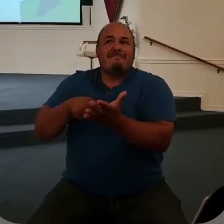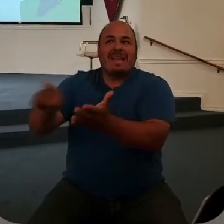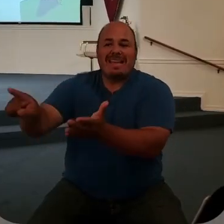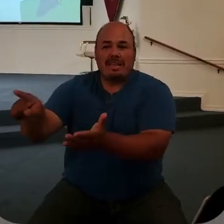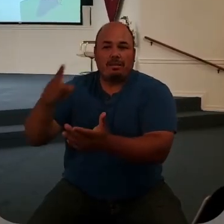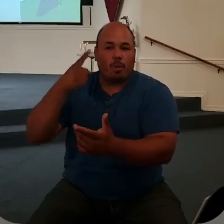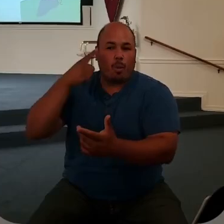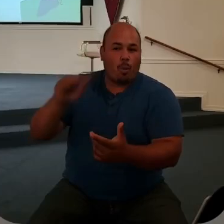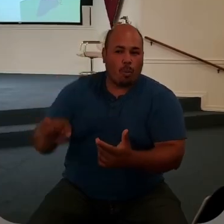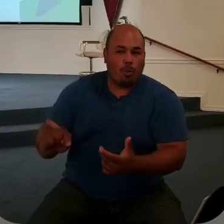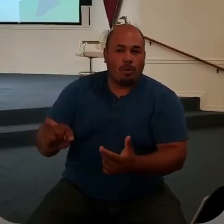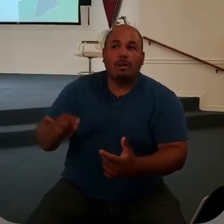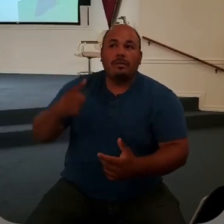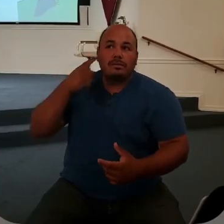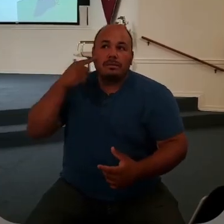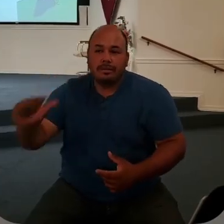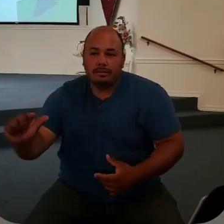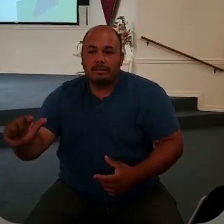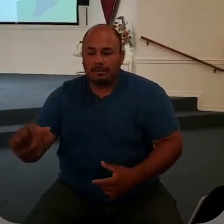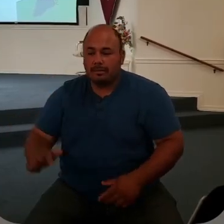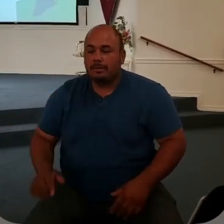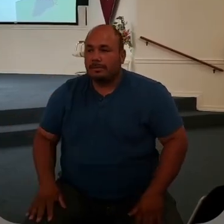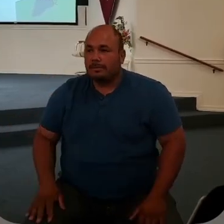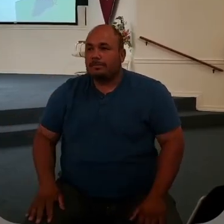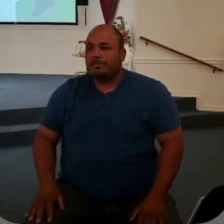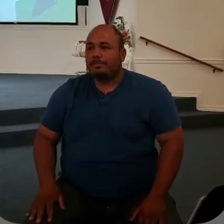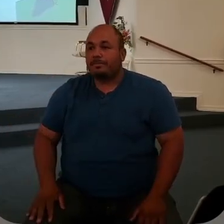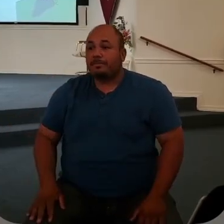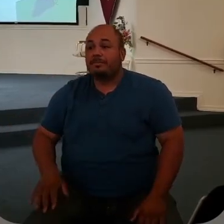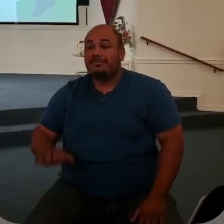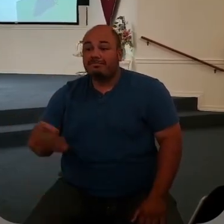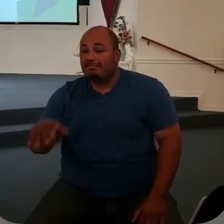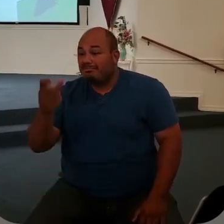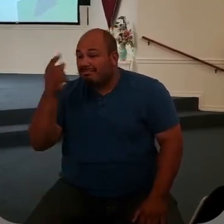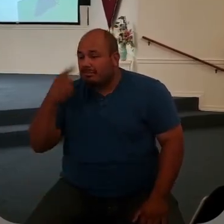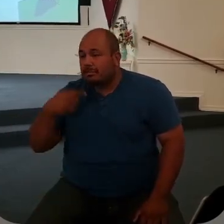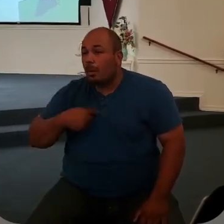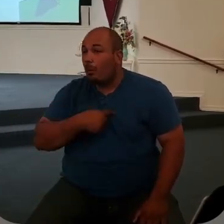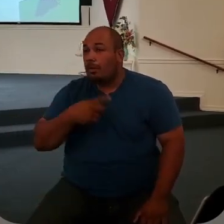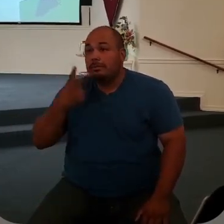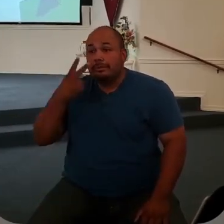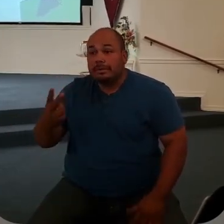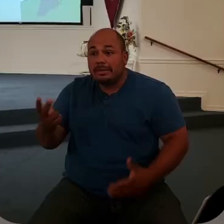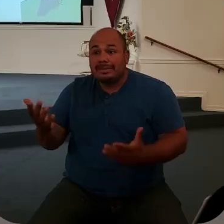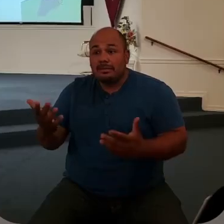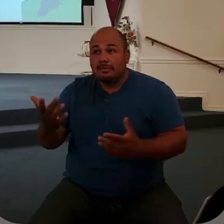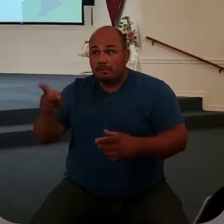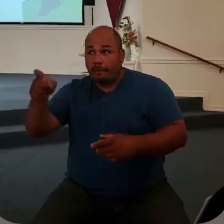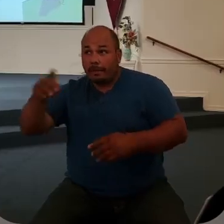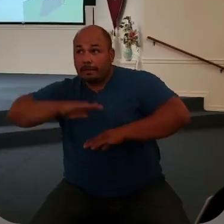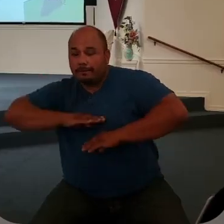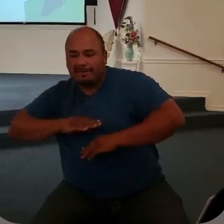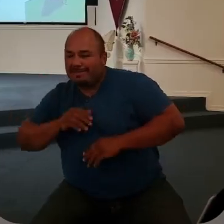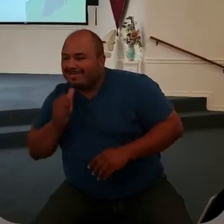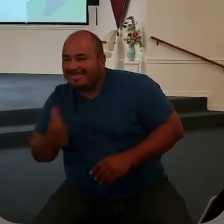and leave. But, as we'll see in a second, it didn't work. The